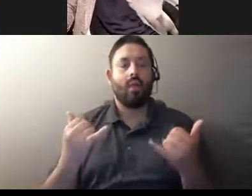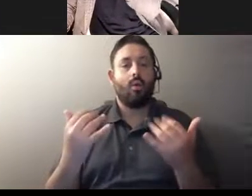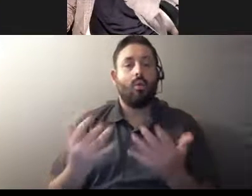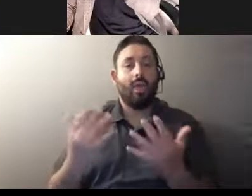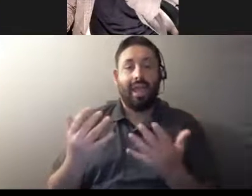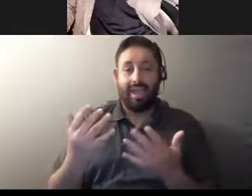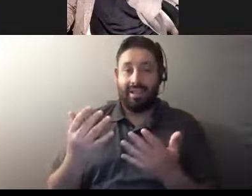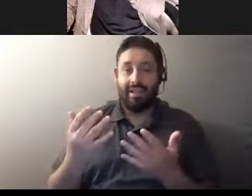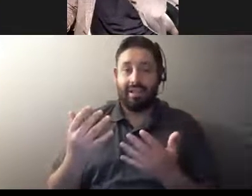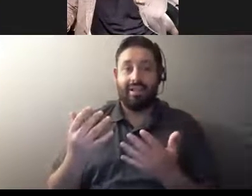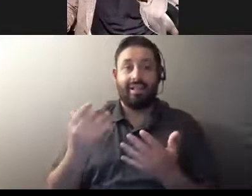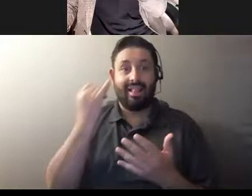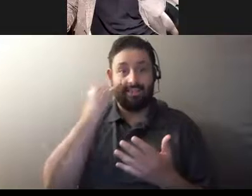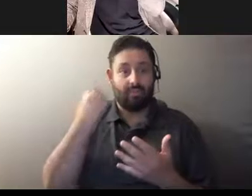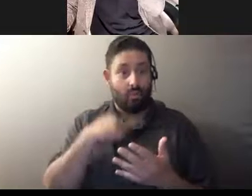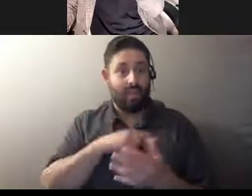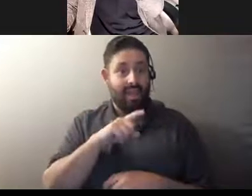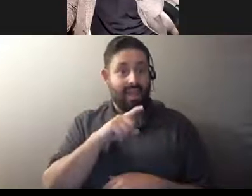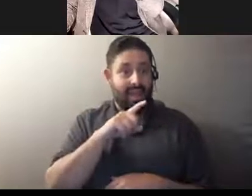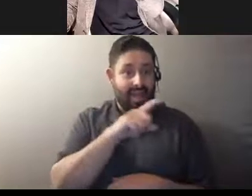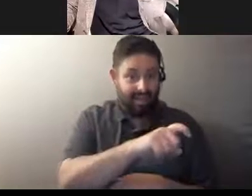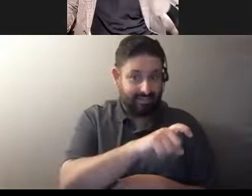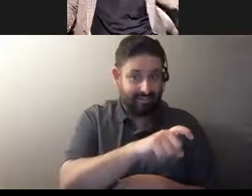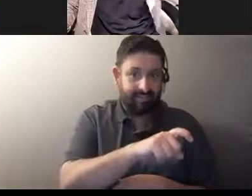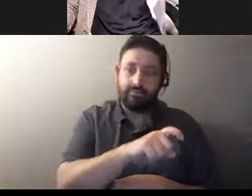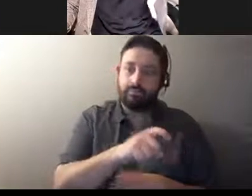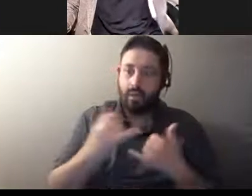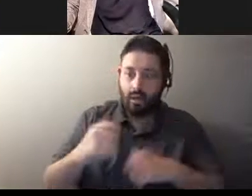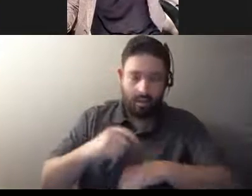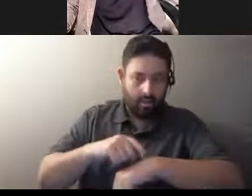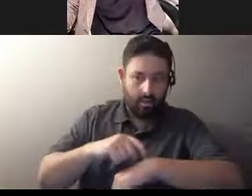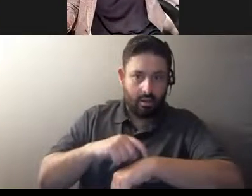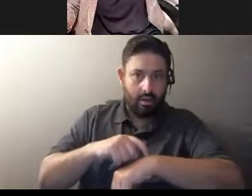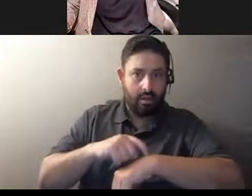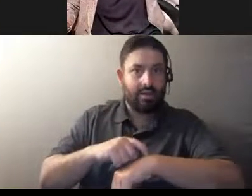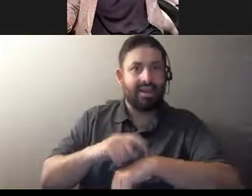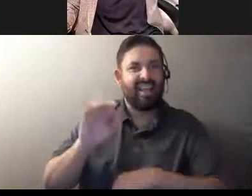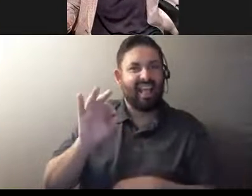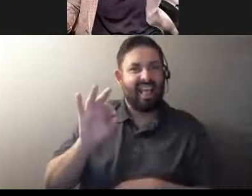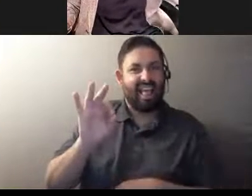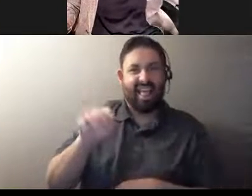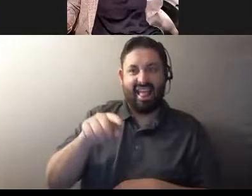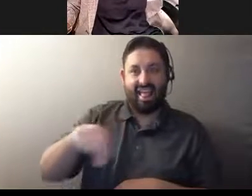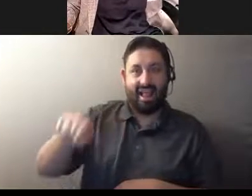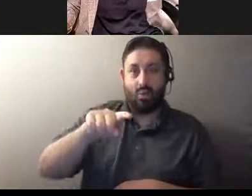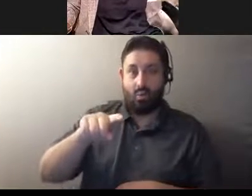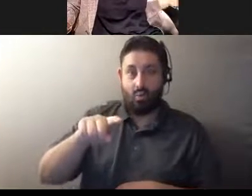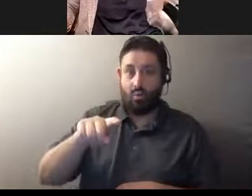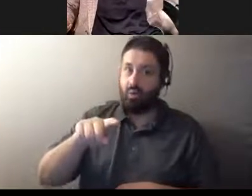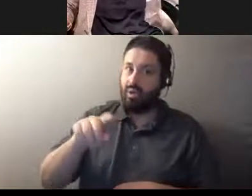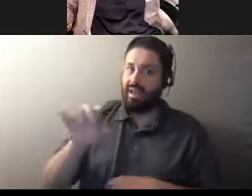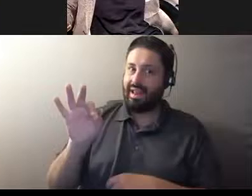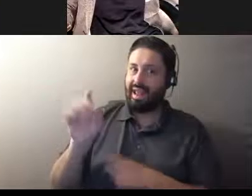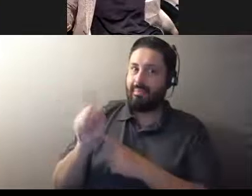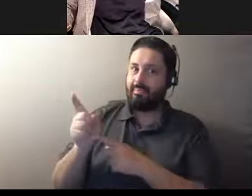that question. There are indeed what 9 of you, and there is 9 minutes